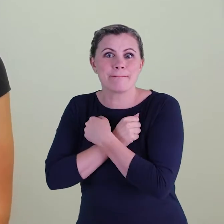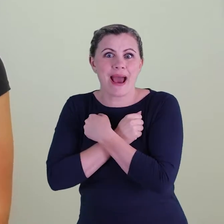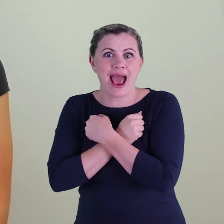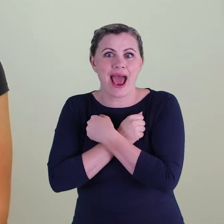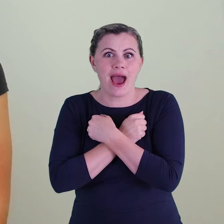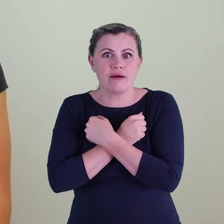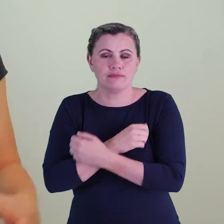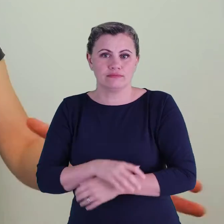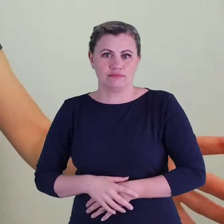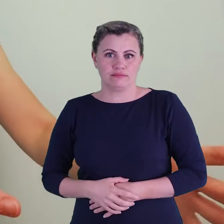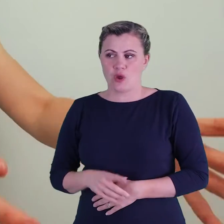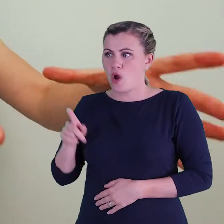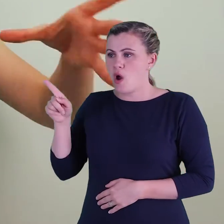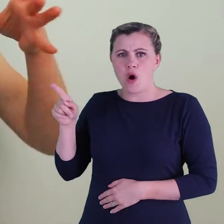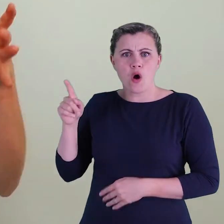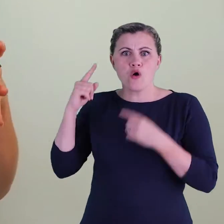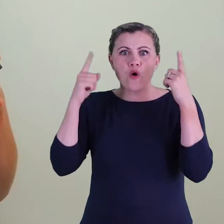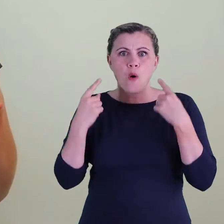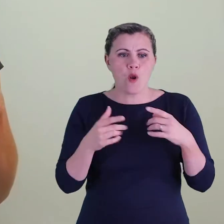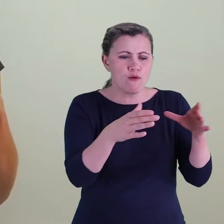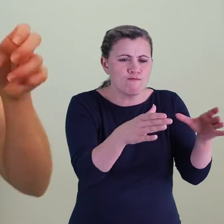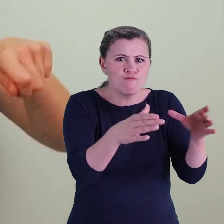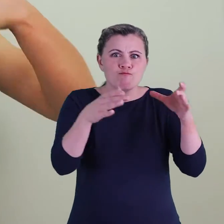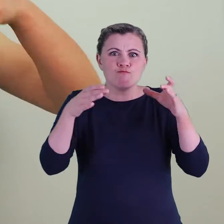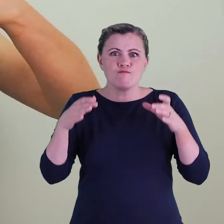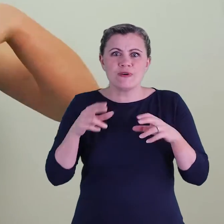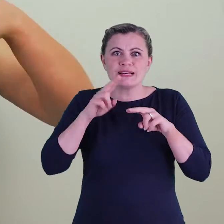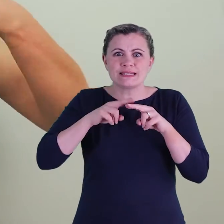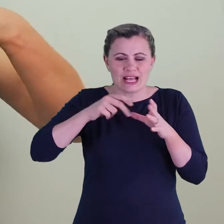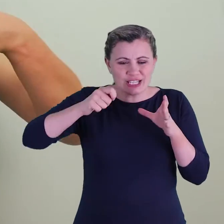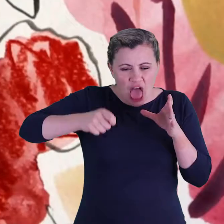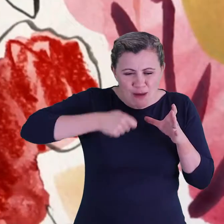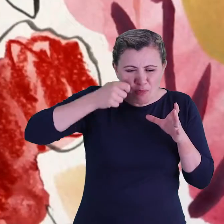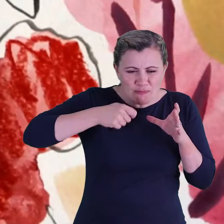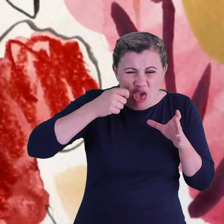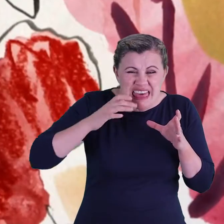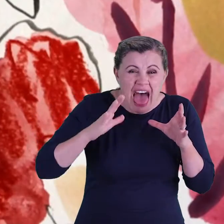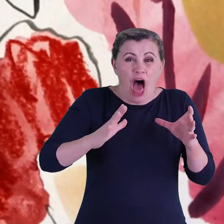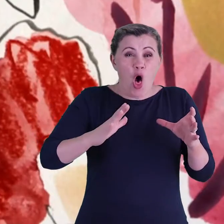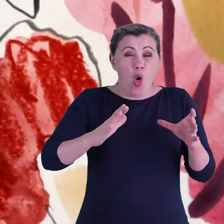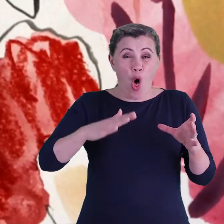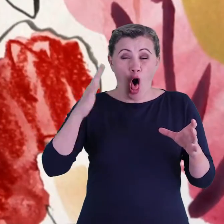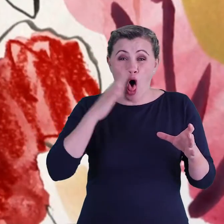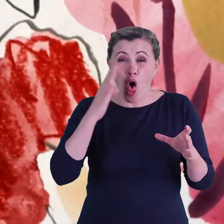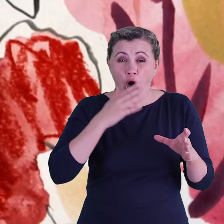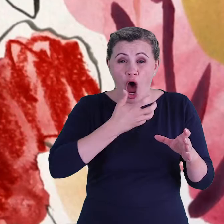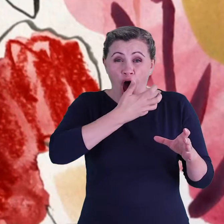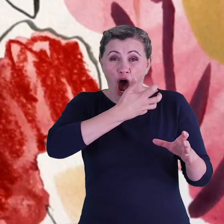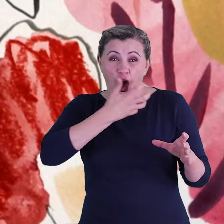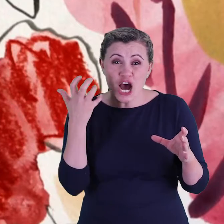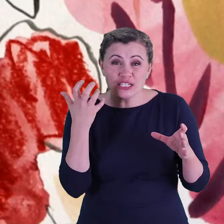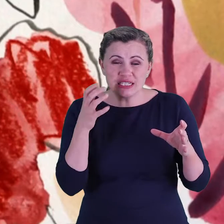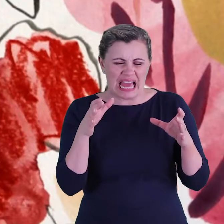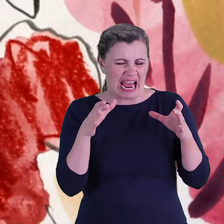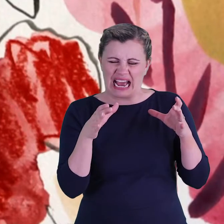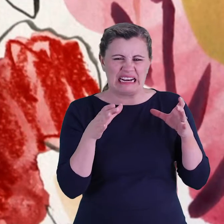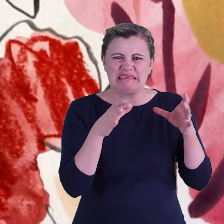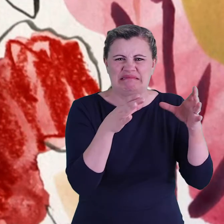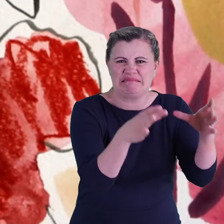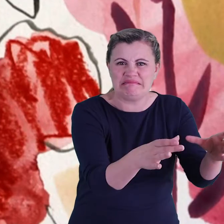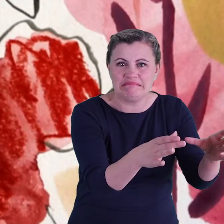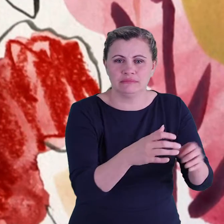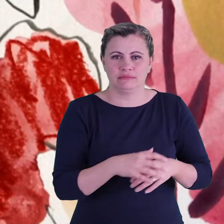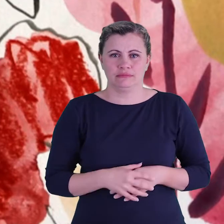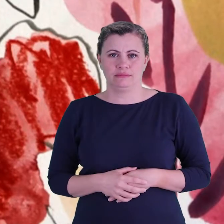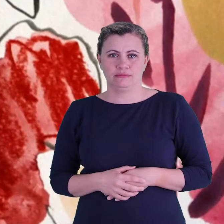steamy porridge. Goldilocks grabbed the biggest and tried to eat the lot. Ouch! She spat it out. Far